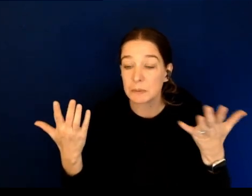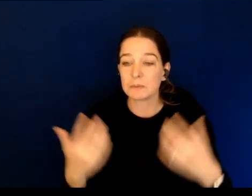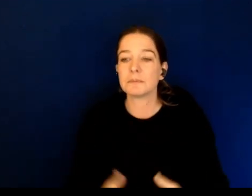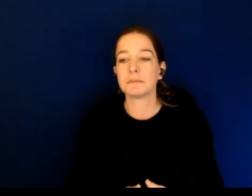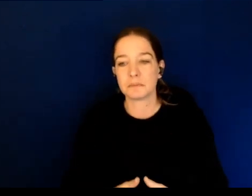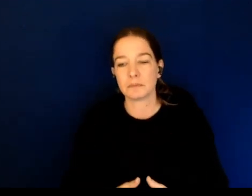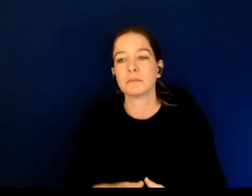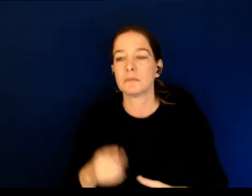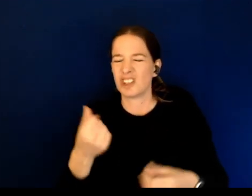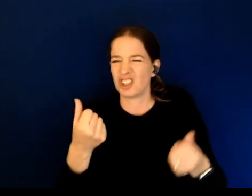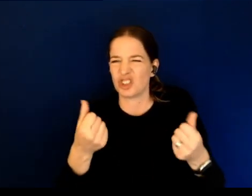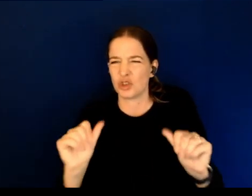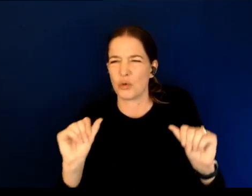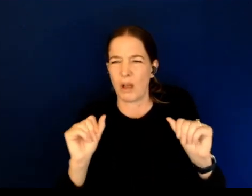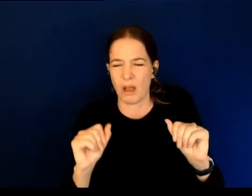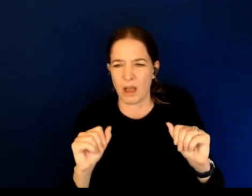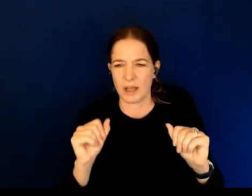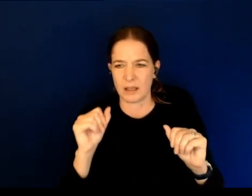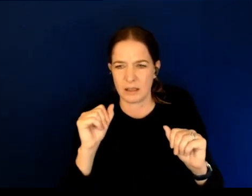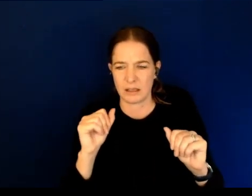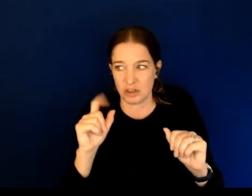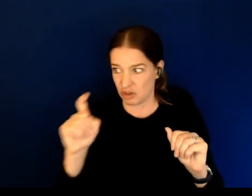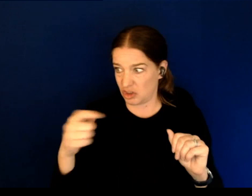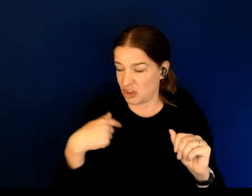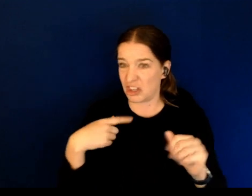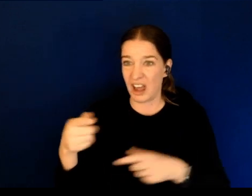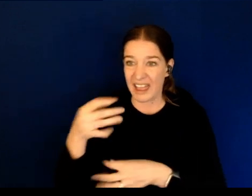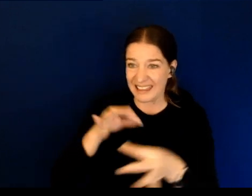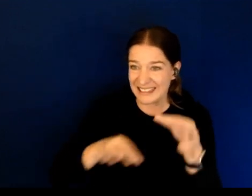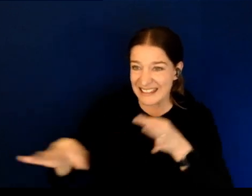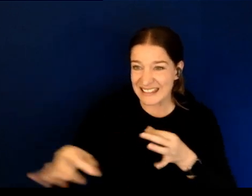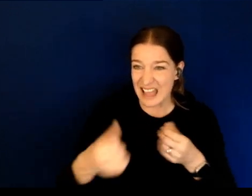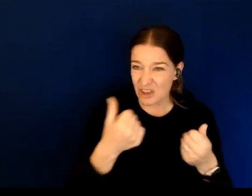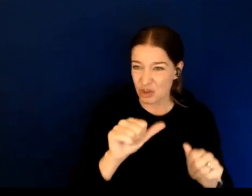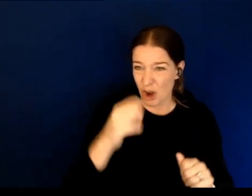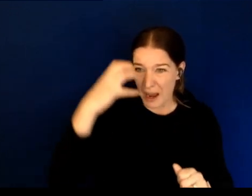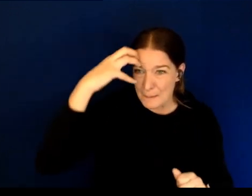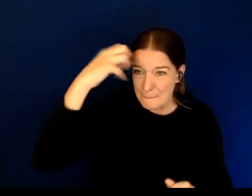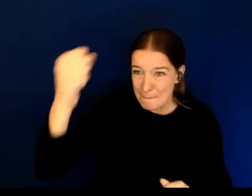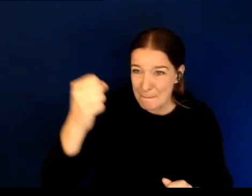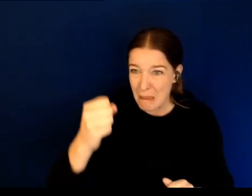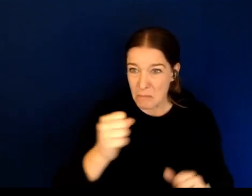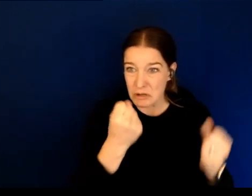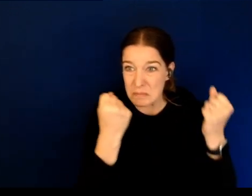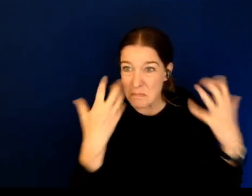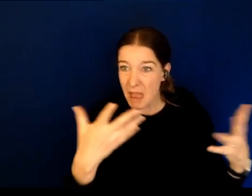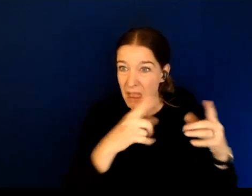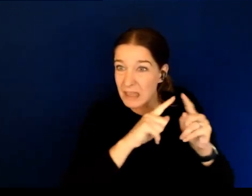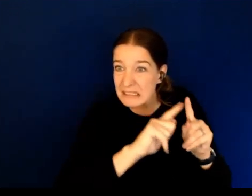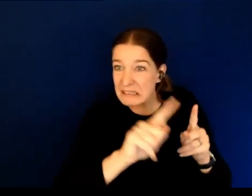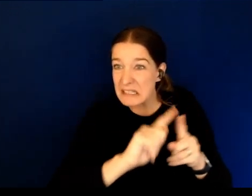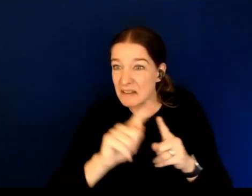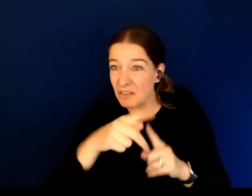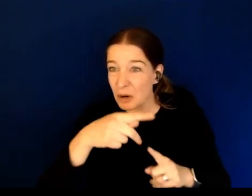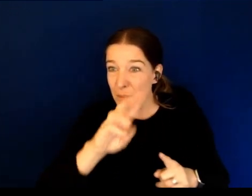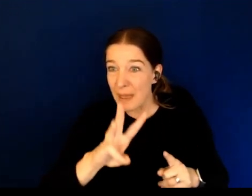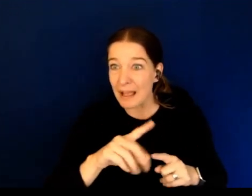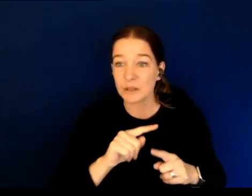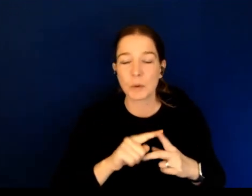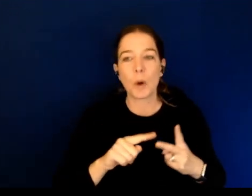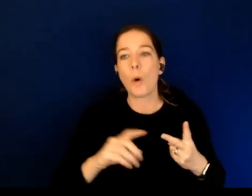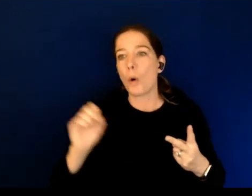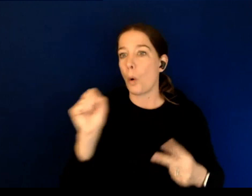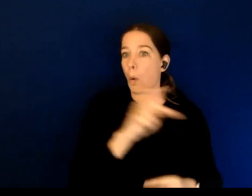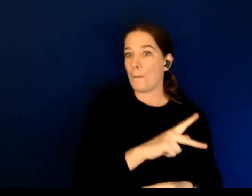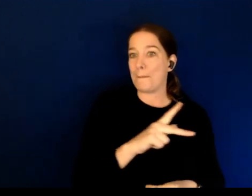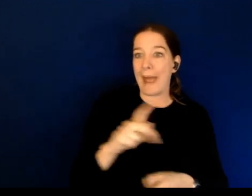the alternative? Try to remember hundreds of passwords, or go back to writing passwords on your